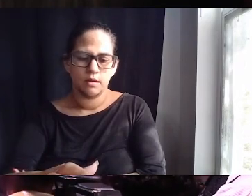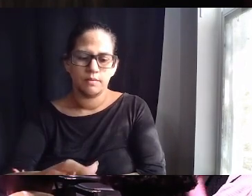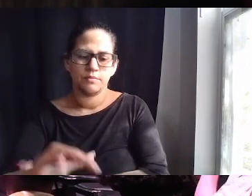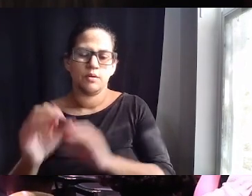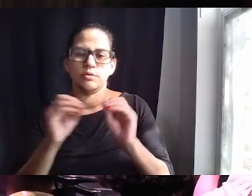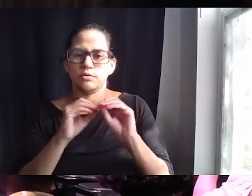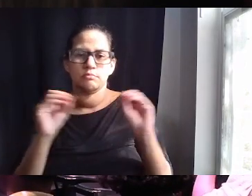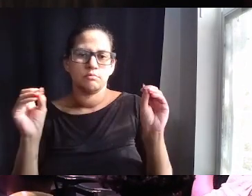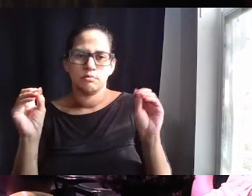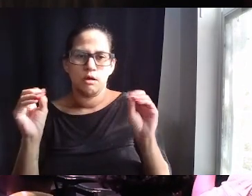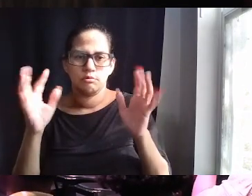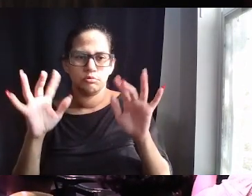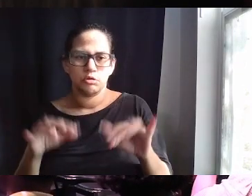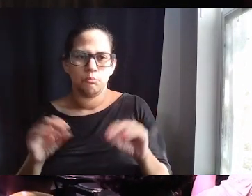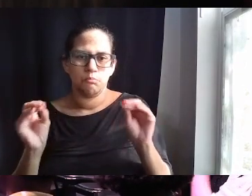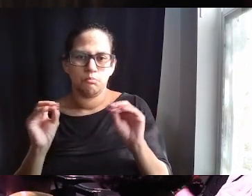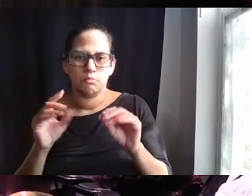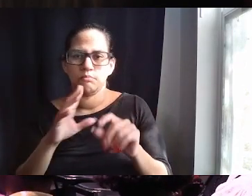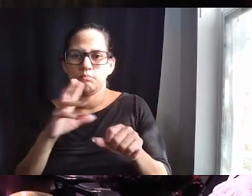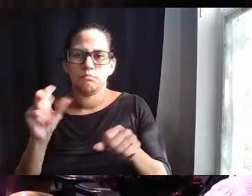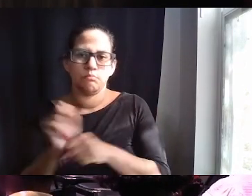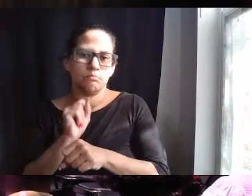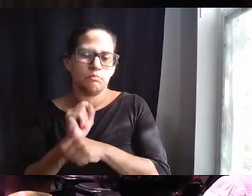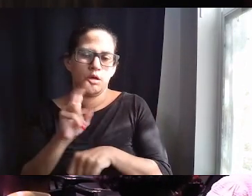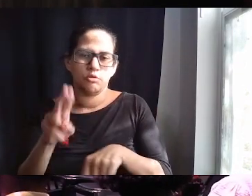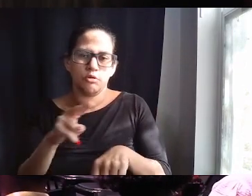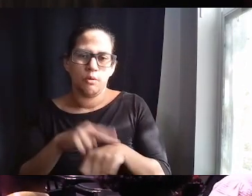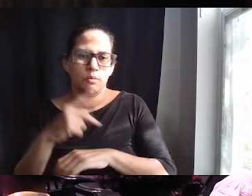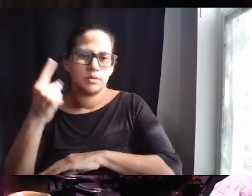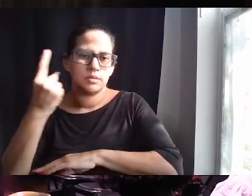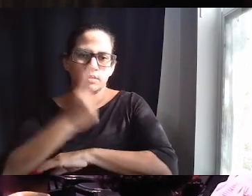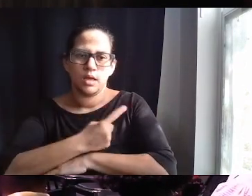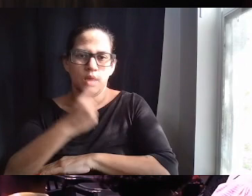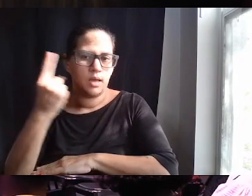It was a totally normal day. It was like